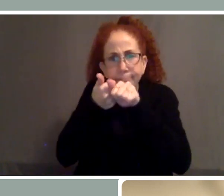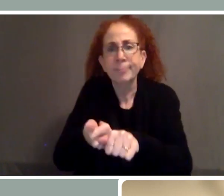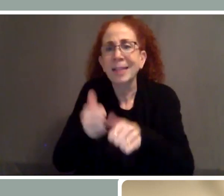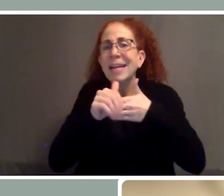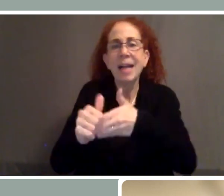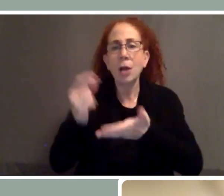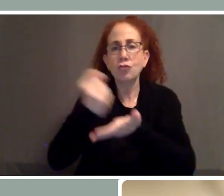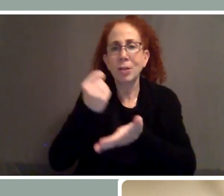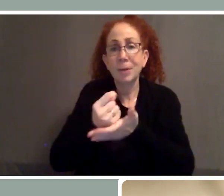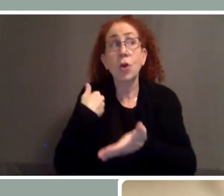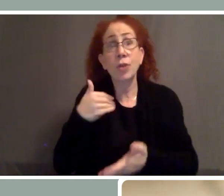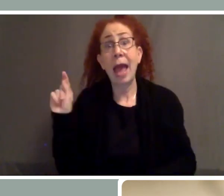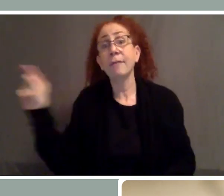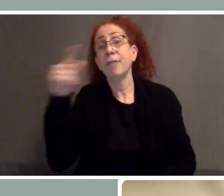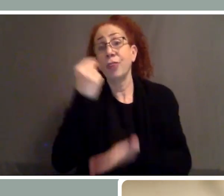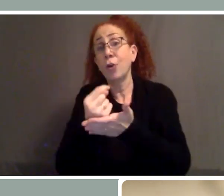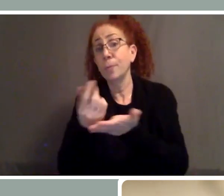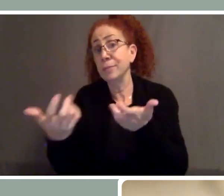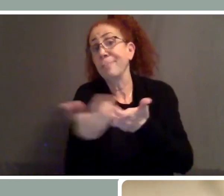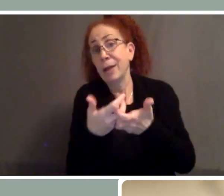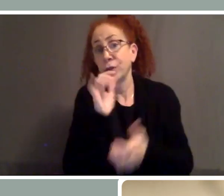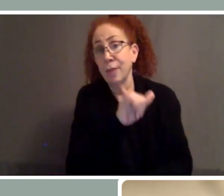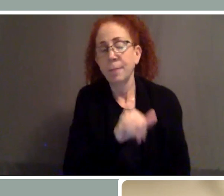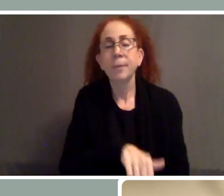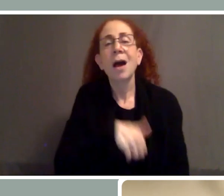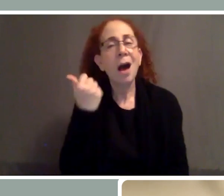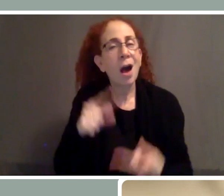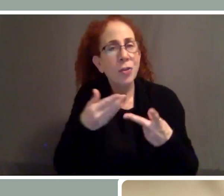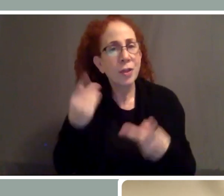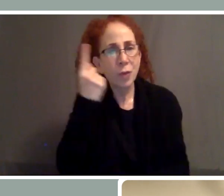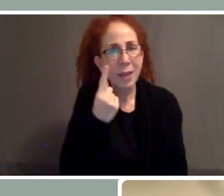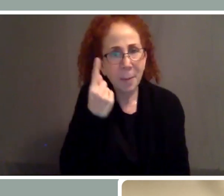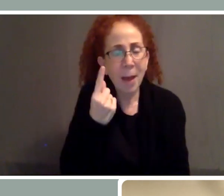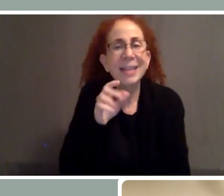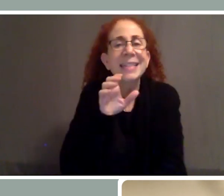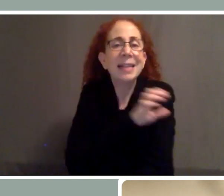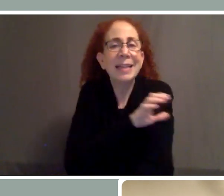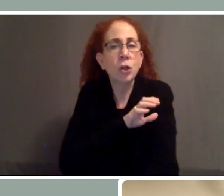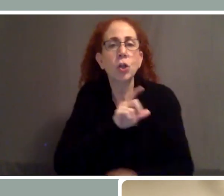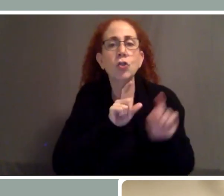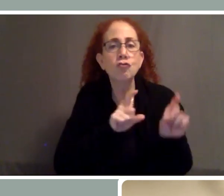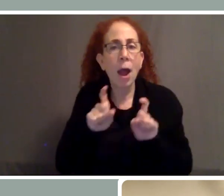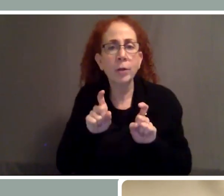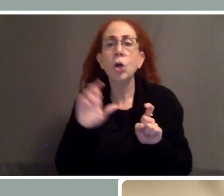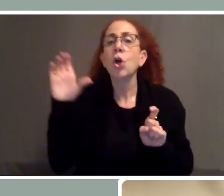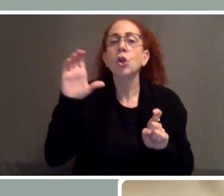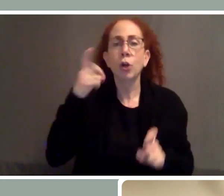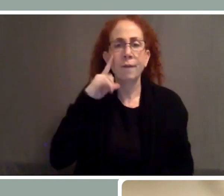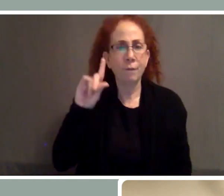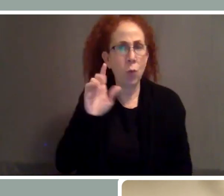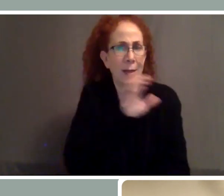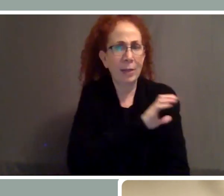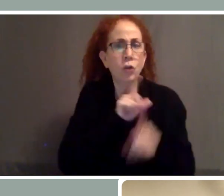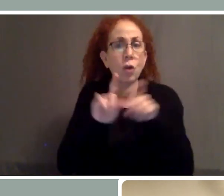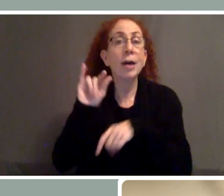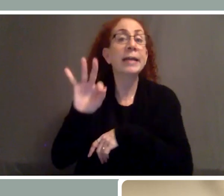because there are therapies out there. And then the other thing to think of is to think about a clinical trial and to look for a clinical trial if there